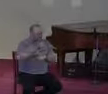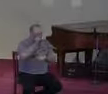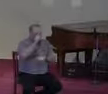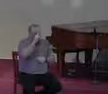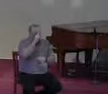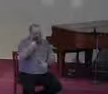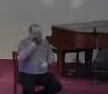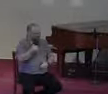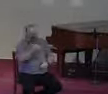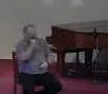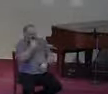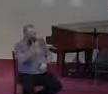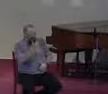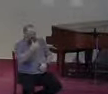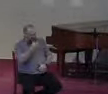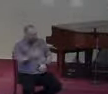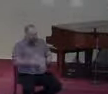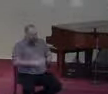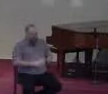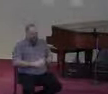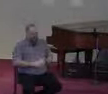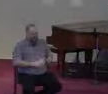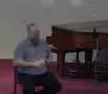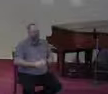because we're better,